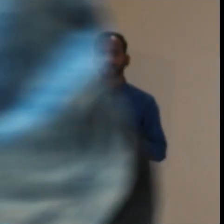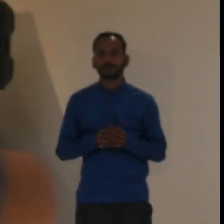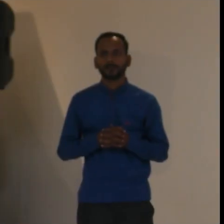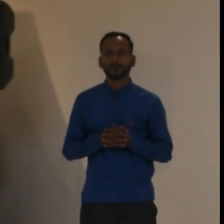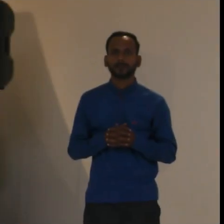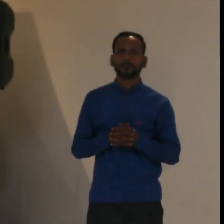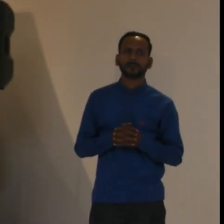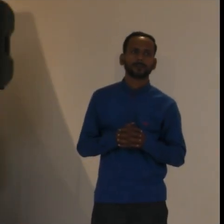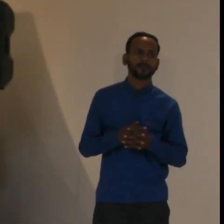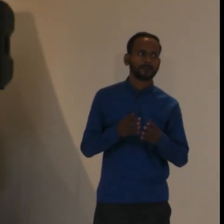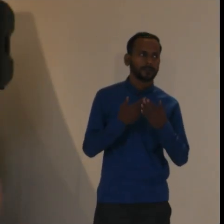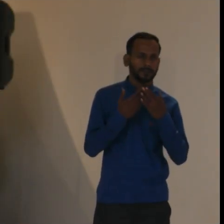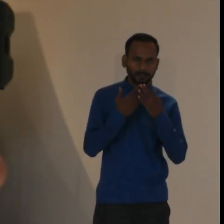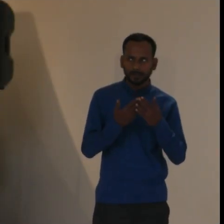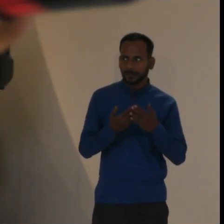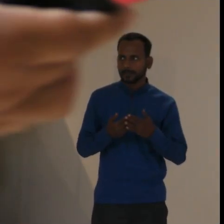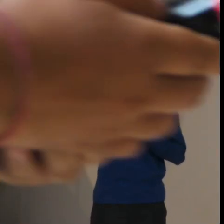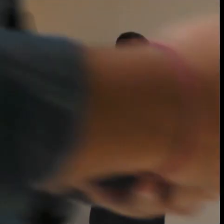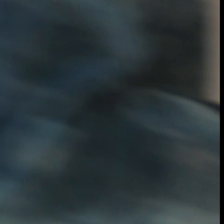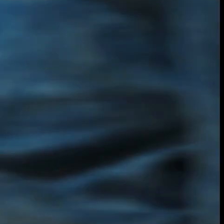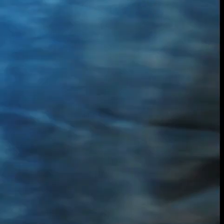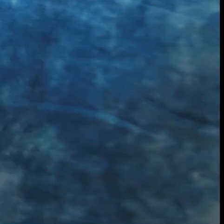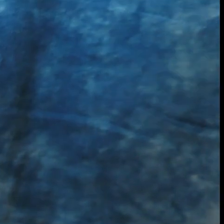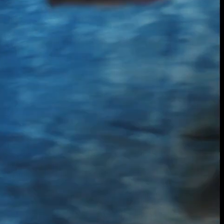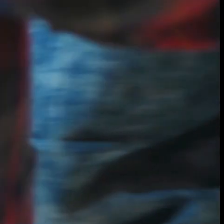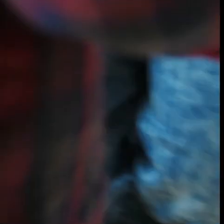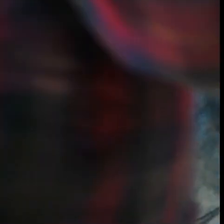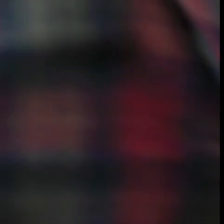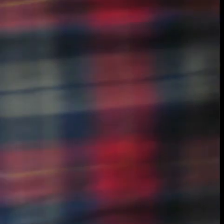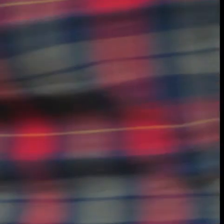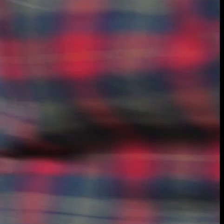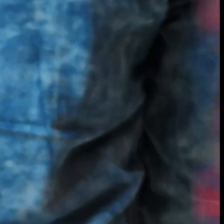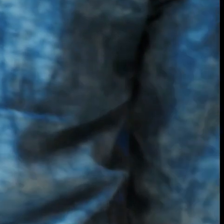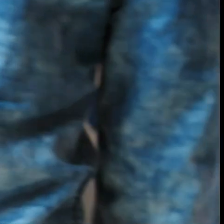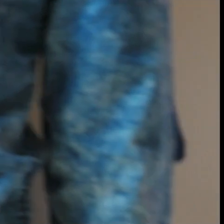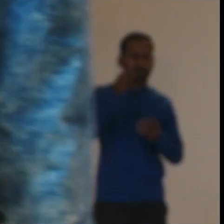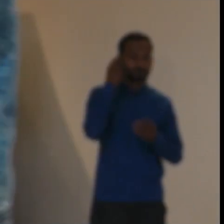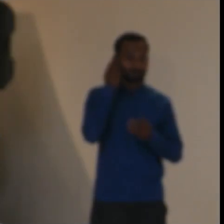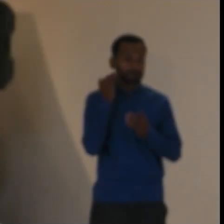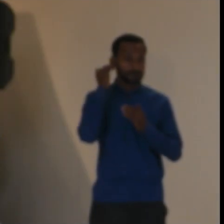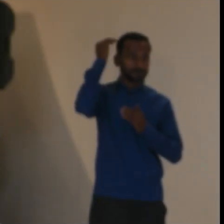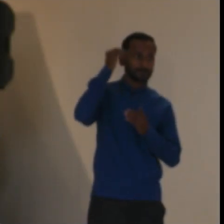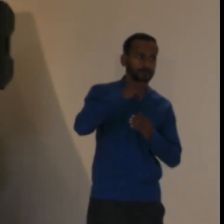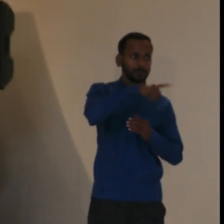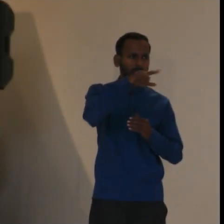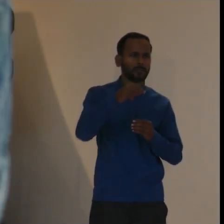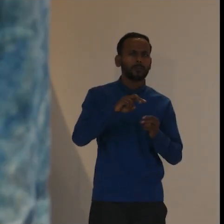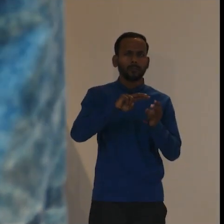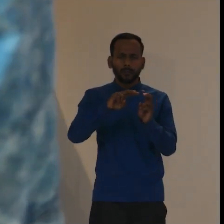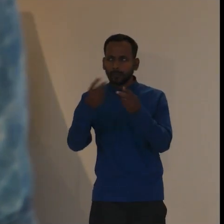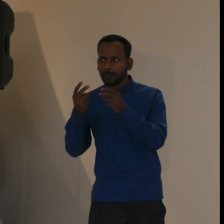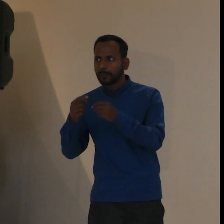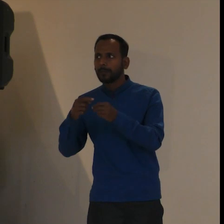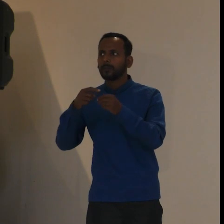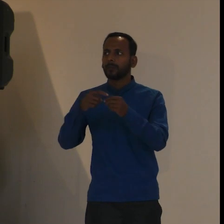Yeah, thank you for very interesting and talented panels. I had a couple of questions because I didn't hear very